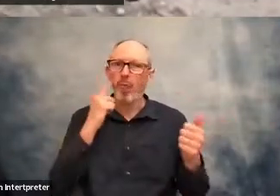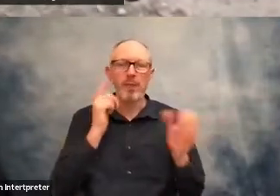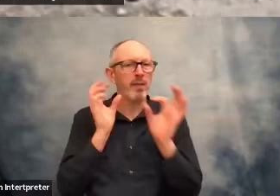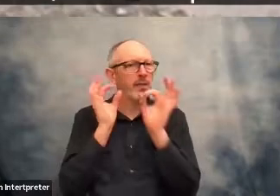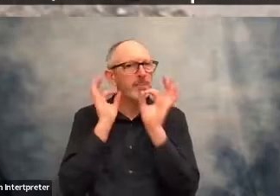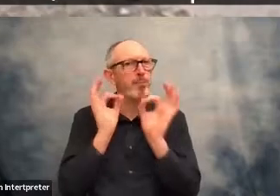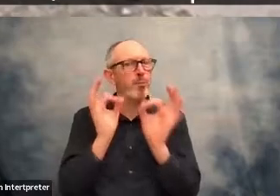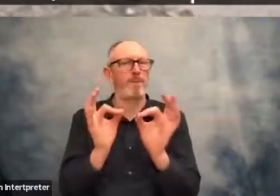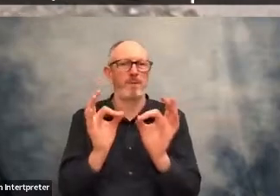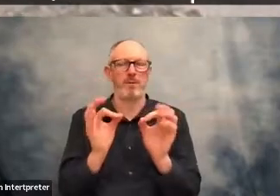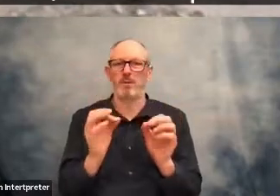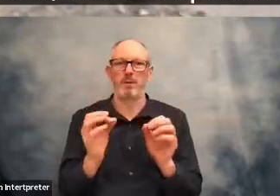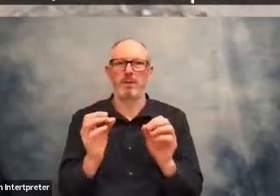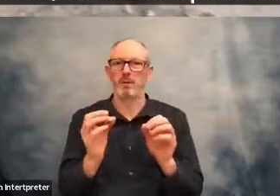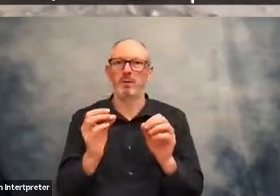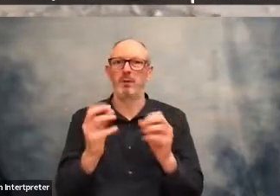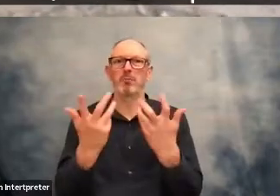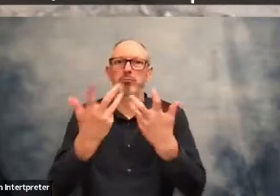not compensation.